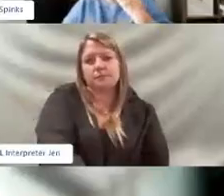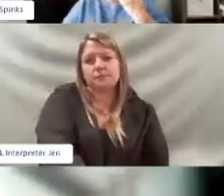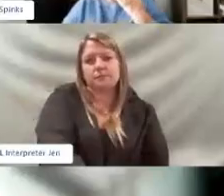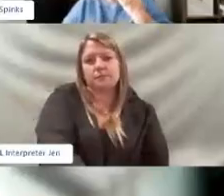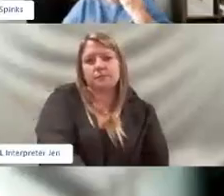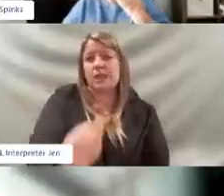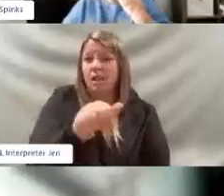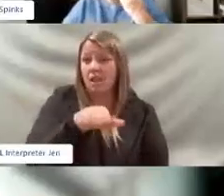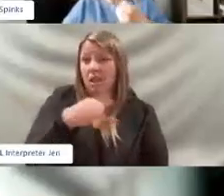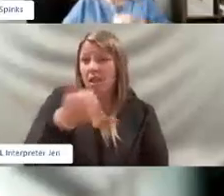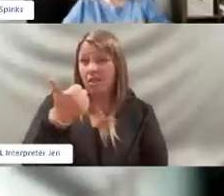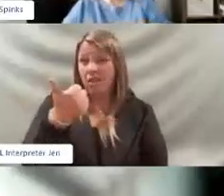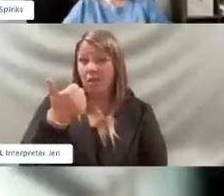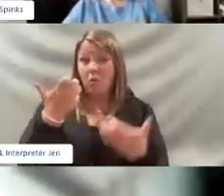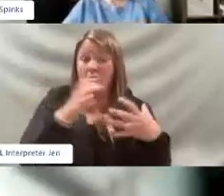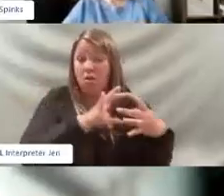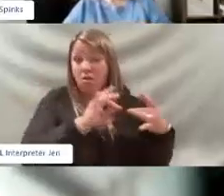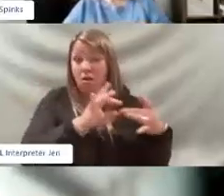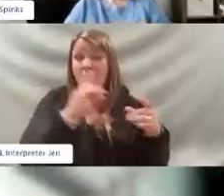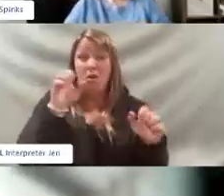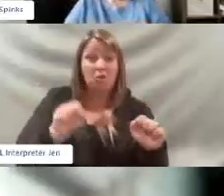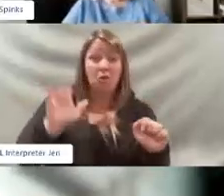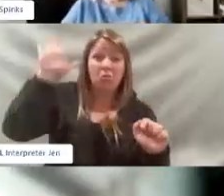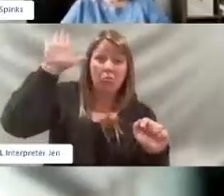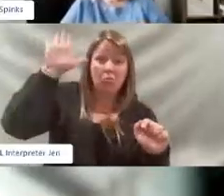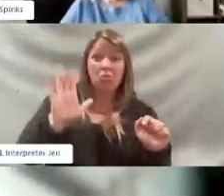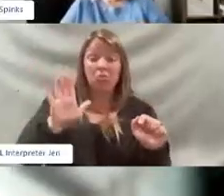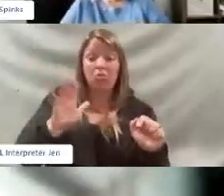Is there anyone else who would like to make a public comment? You can raise your hand.